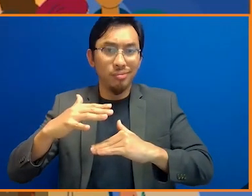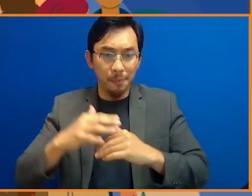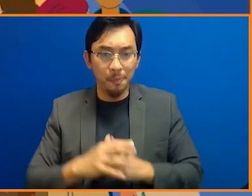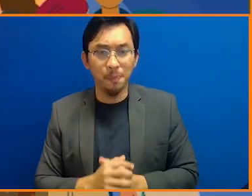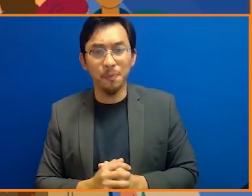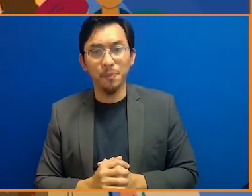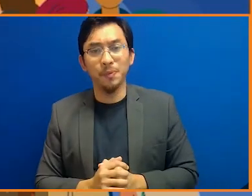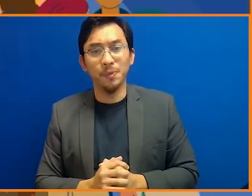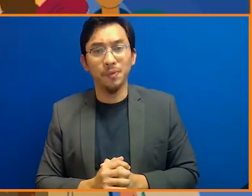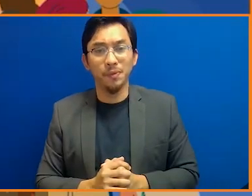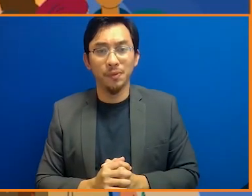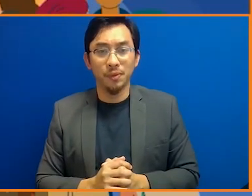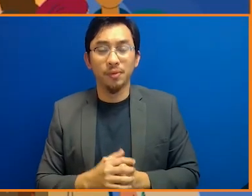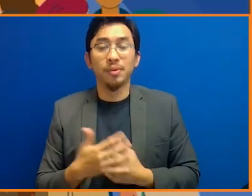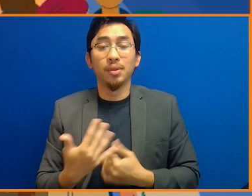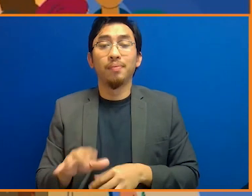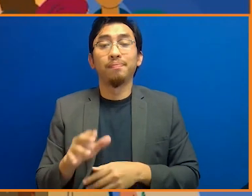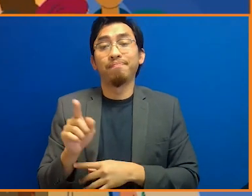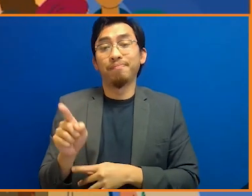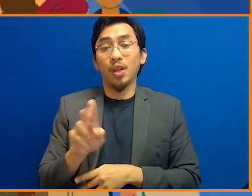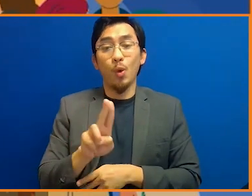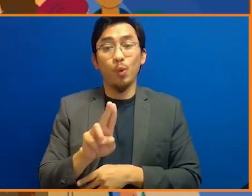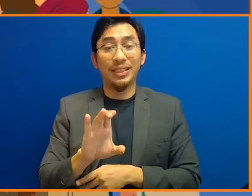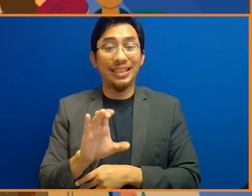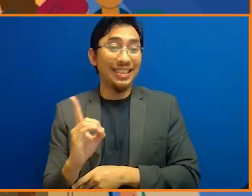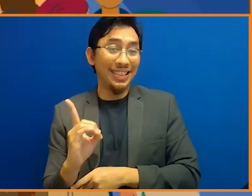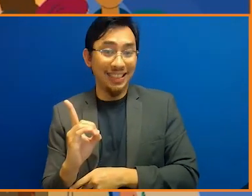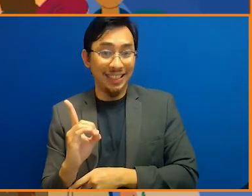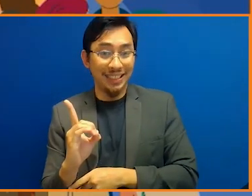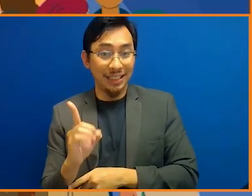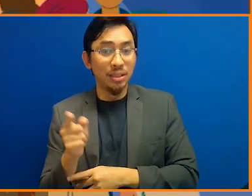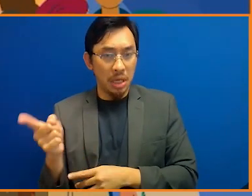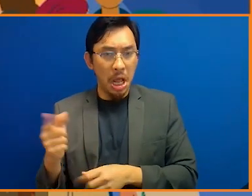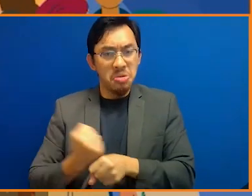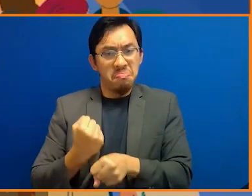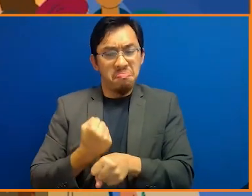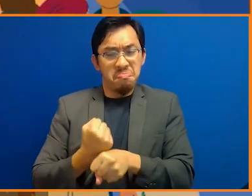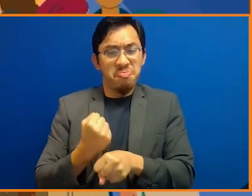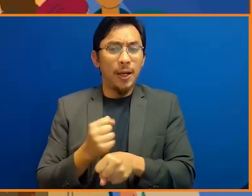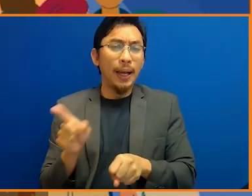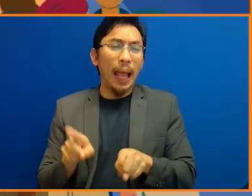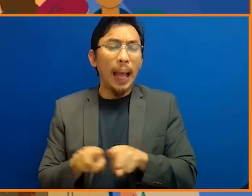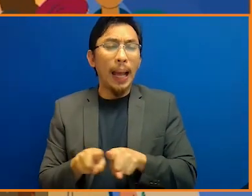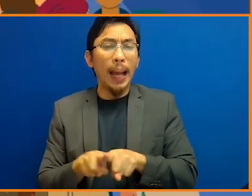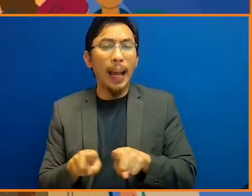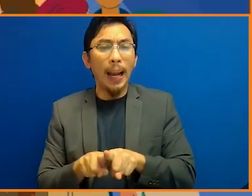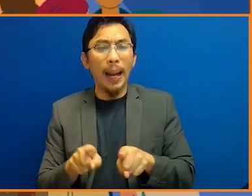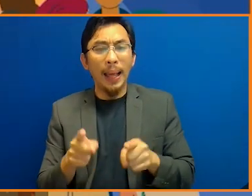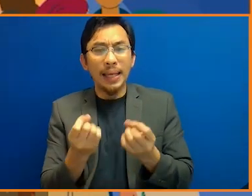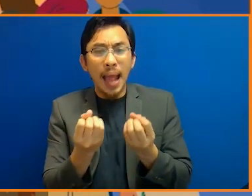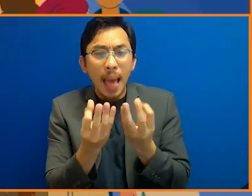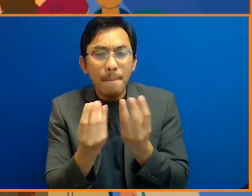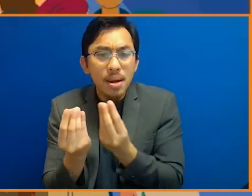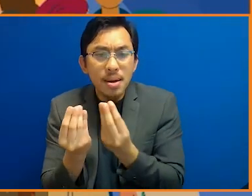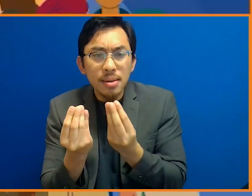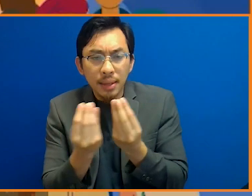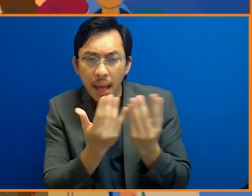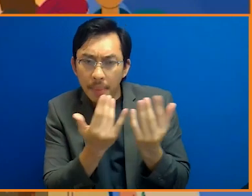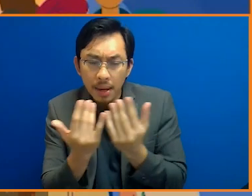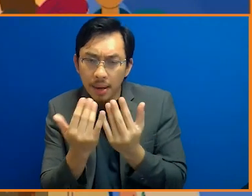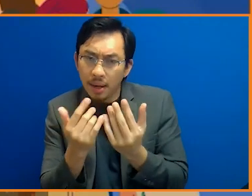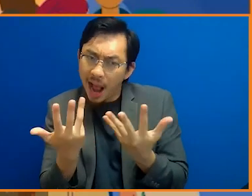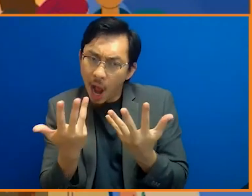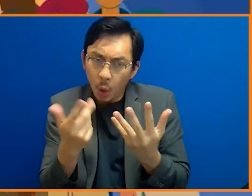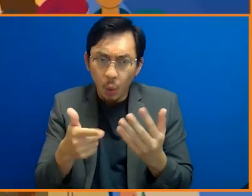like this one. And also, yeah, so our university, we have developed such kind of